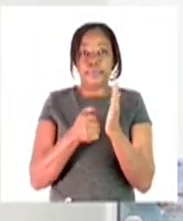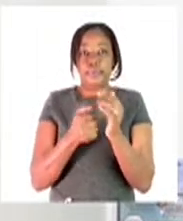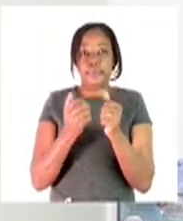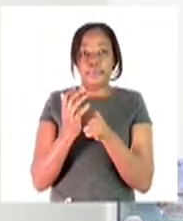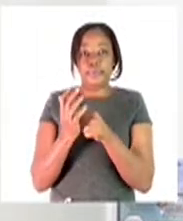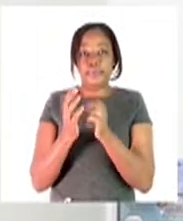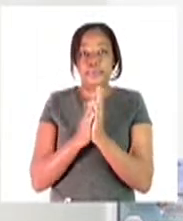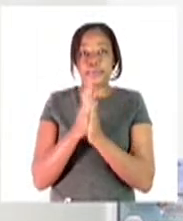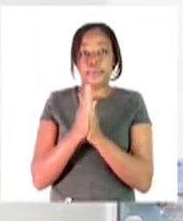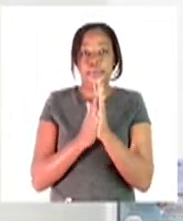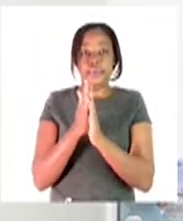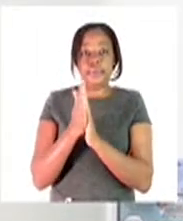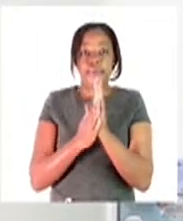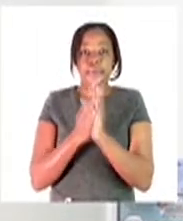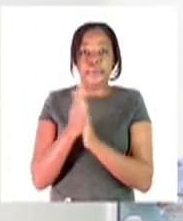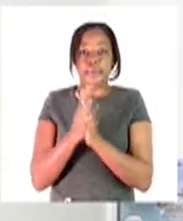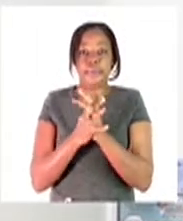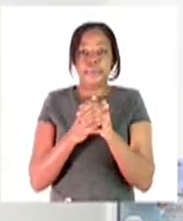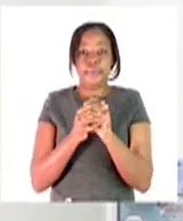rub in,